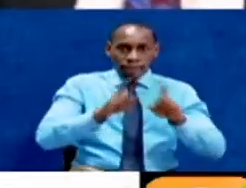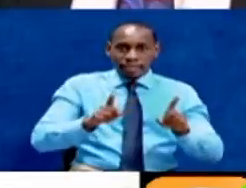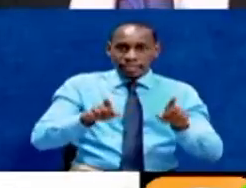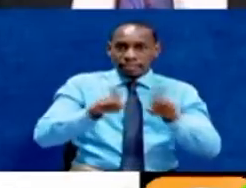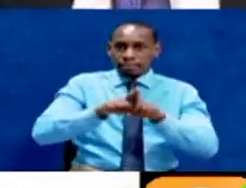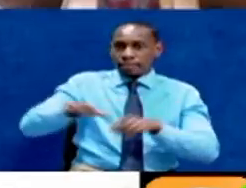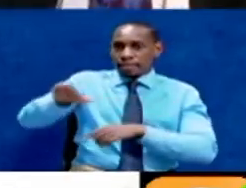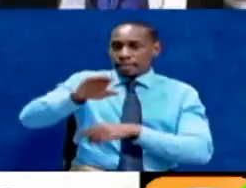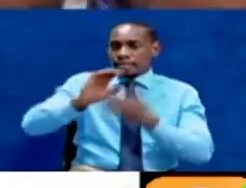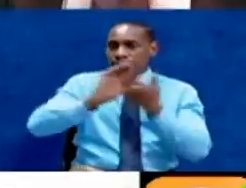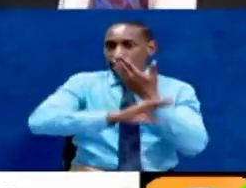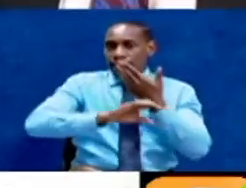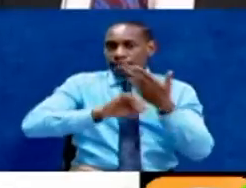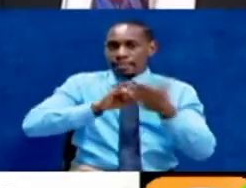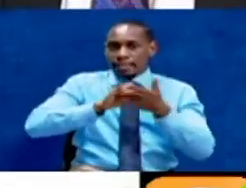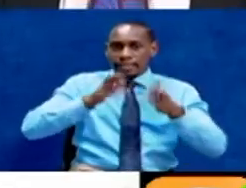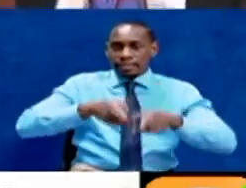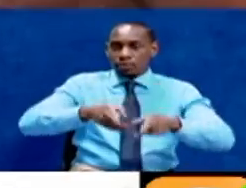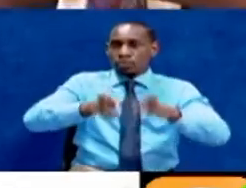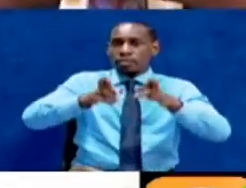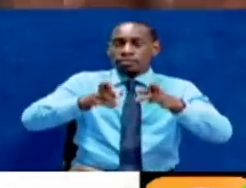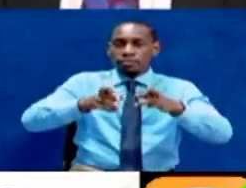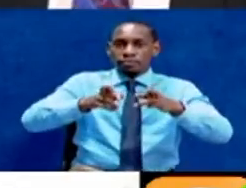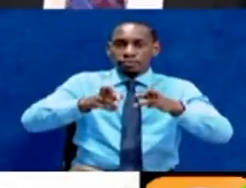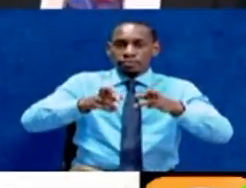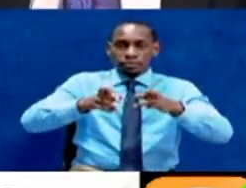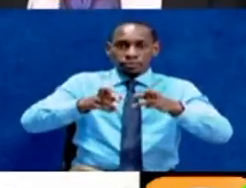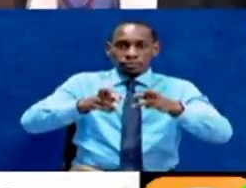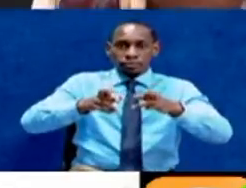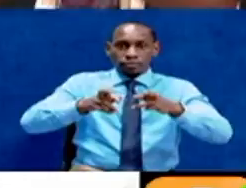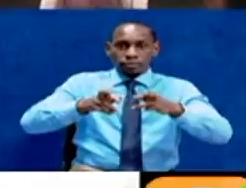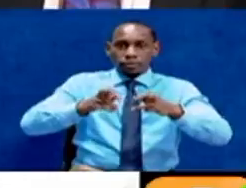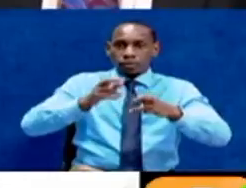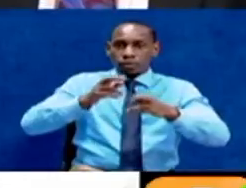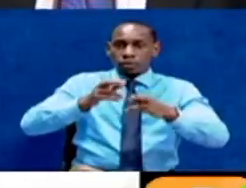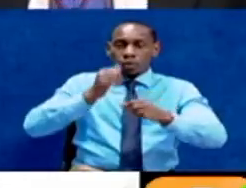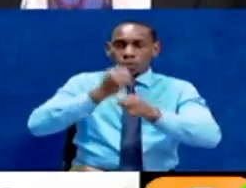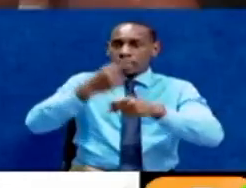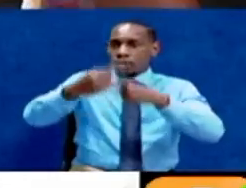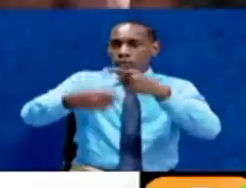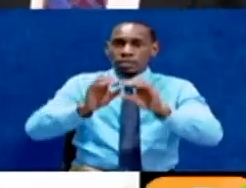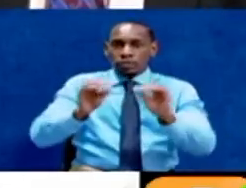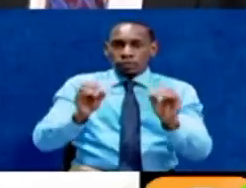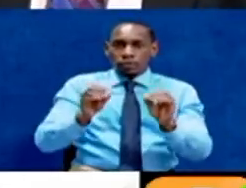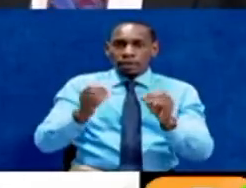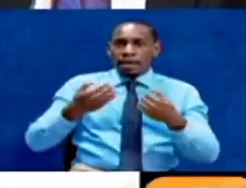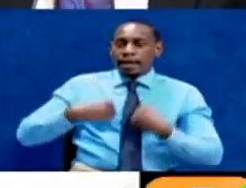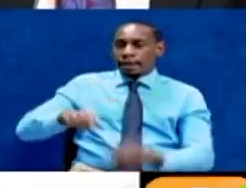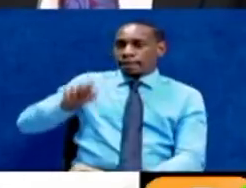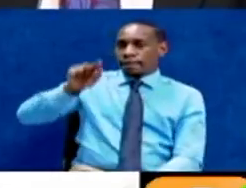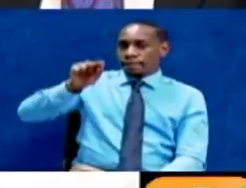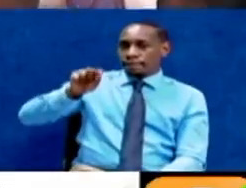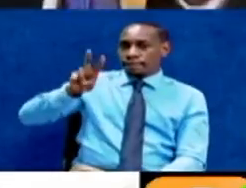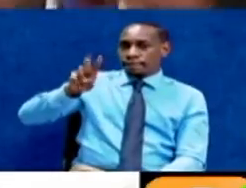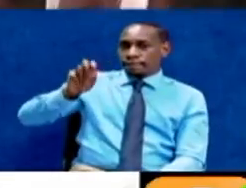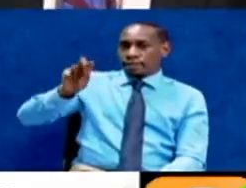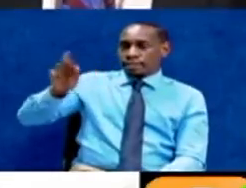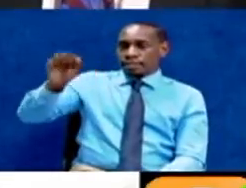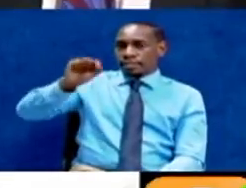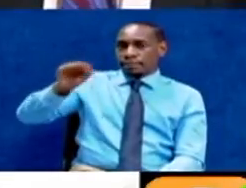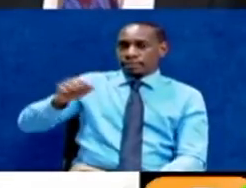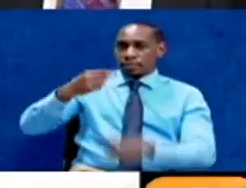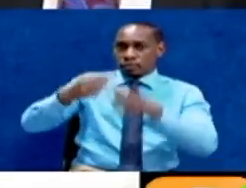in the country where rounds have been given, work is not going. Mm-hmm. We have TVETs that are ongoing.